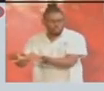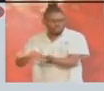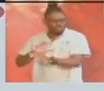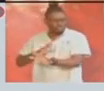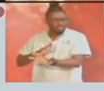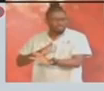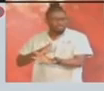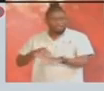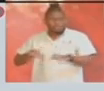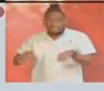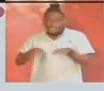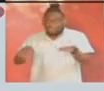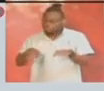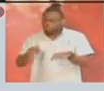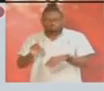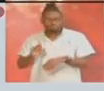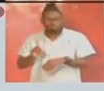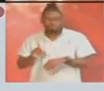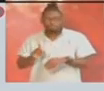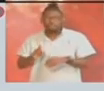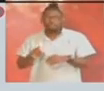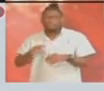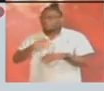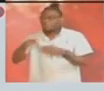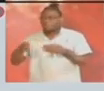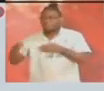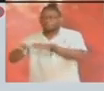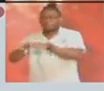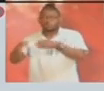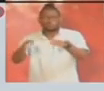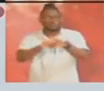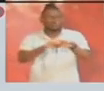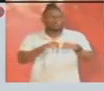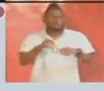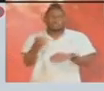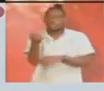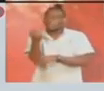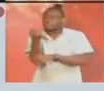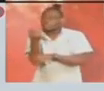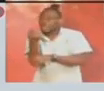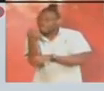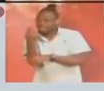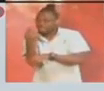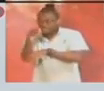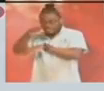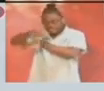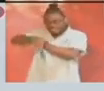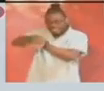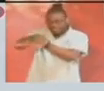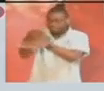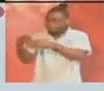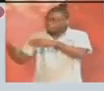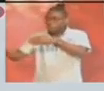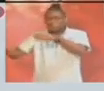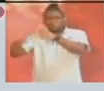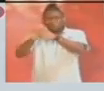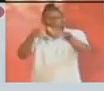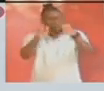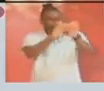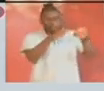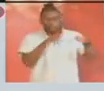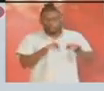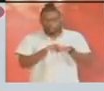So all beaches will be closed as of 12 p.m. tonight. The other issue which I've been asked to